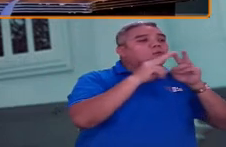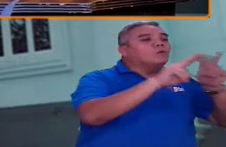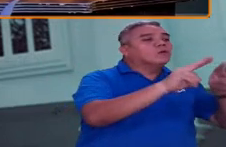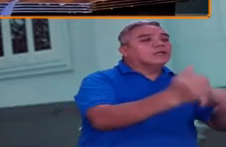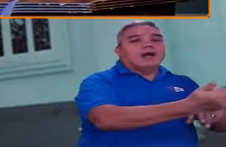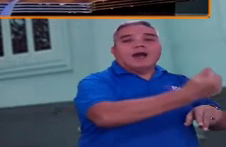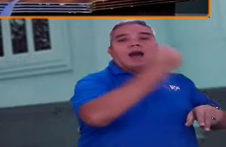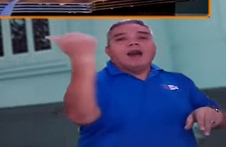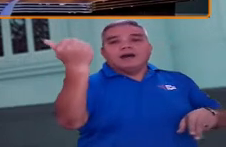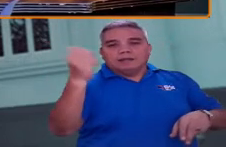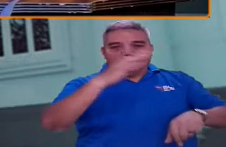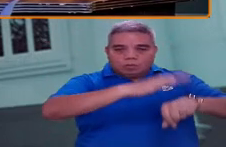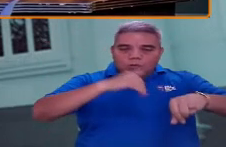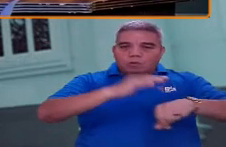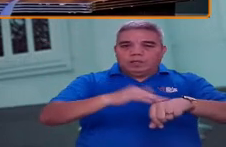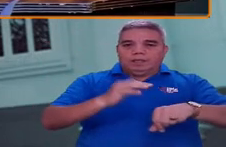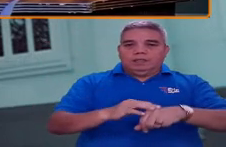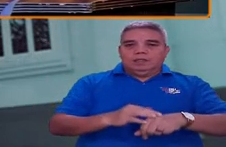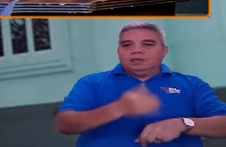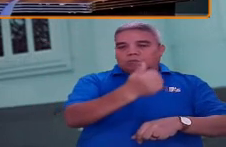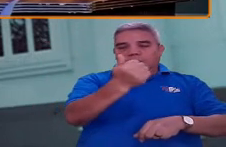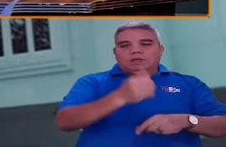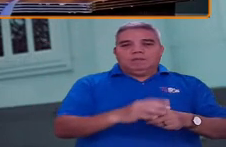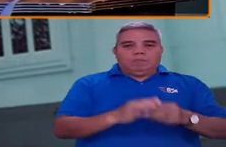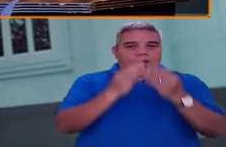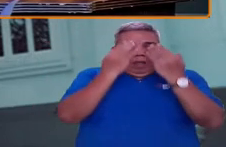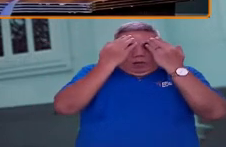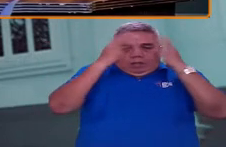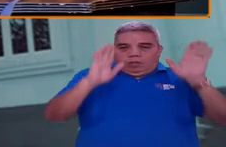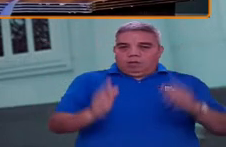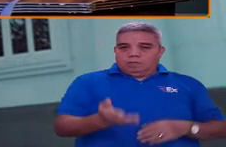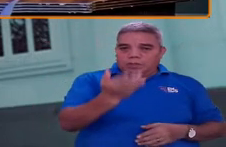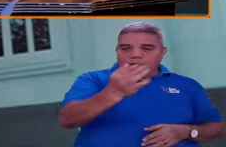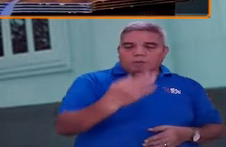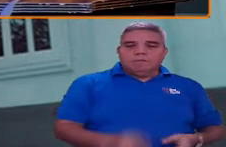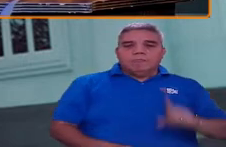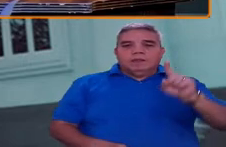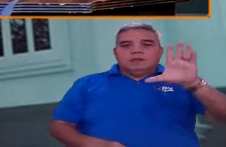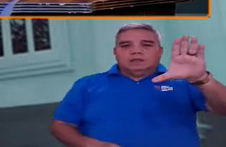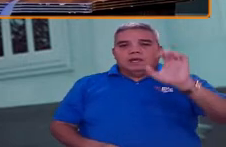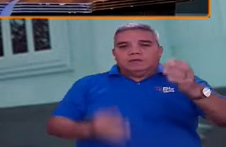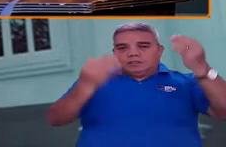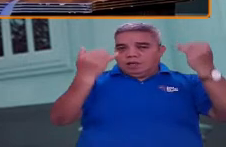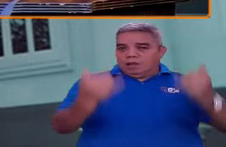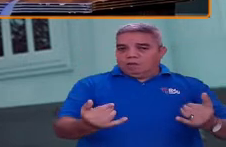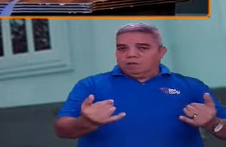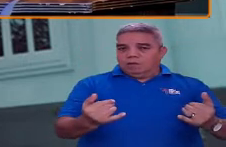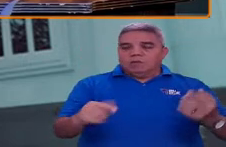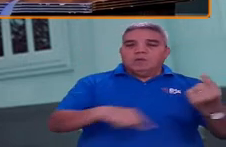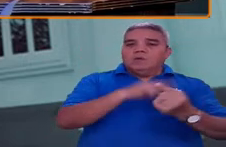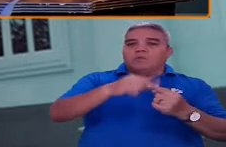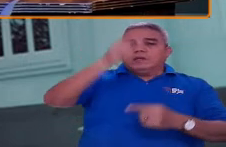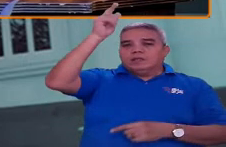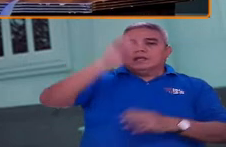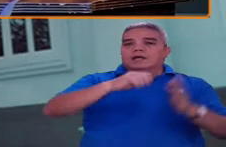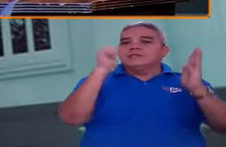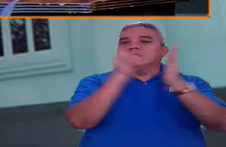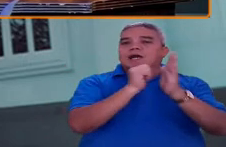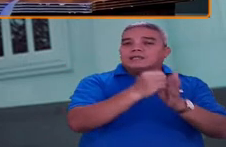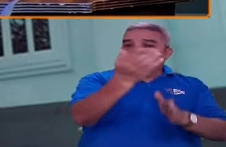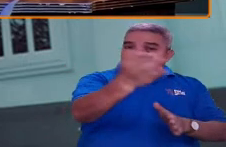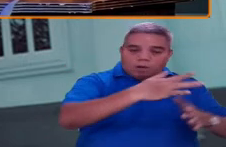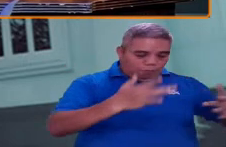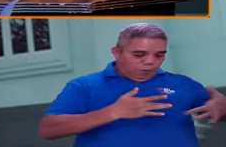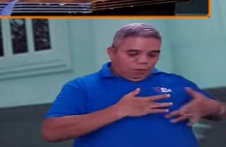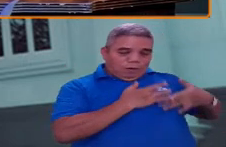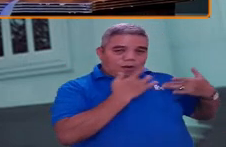and seeking and calling. I do not know, among hundreds that are here today, when God knocks on the door of your